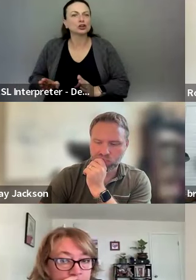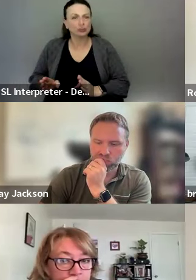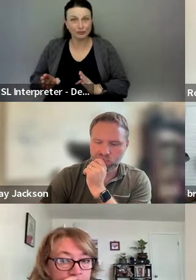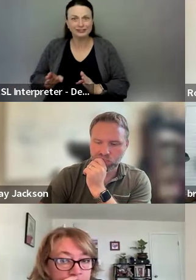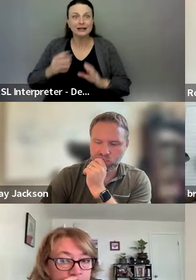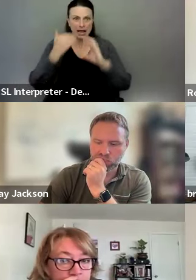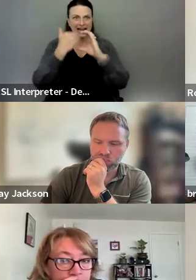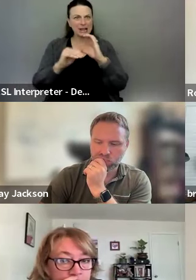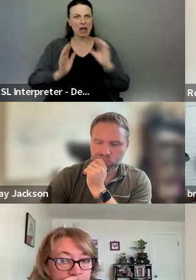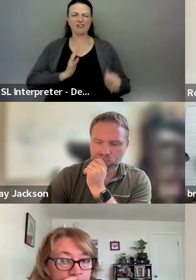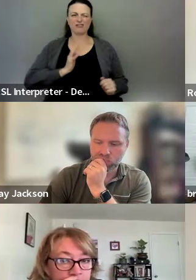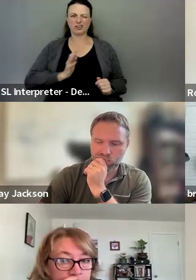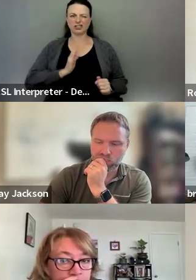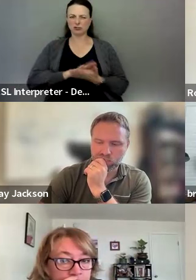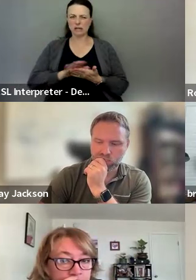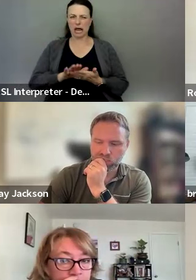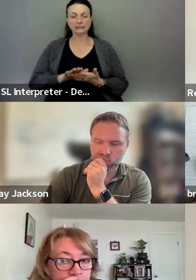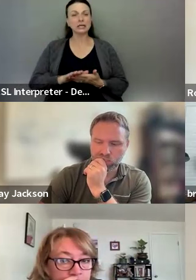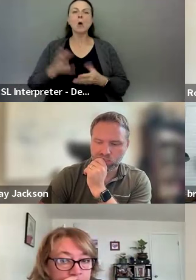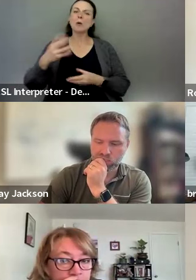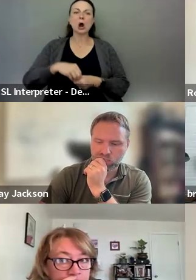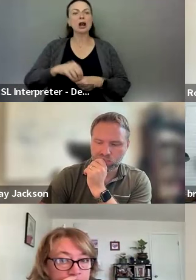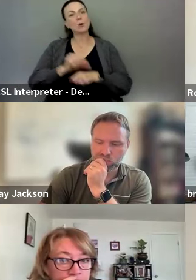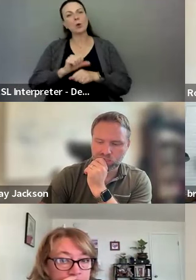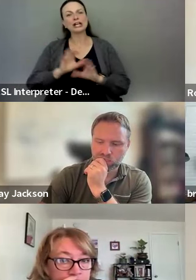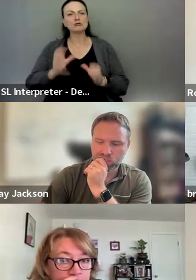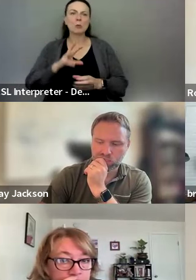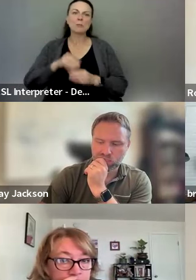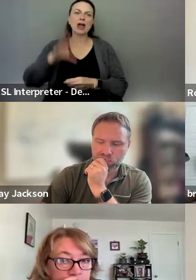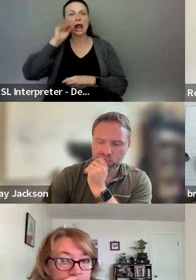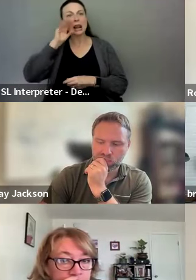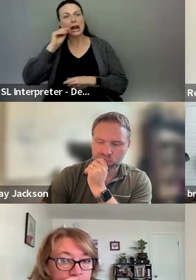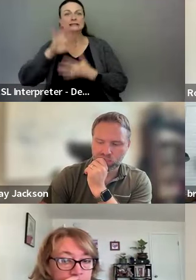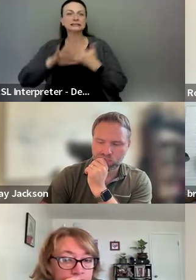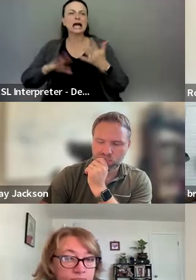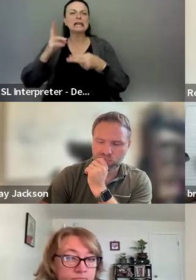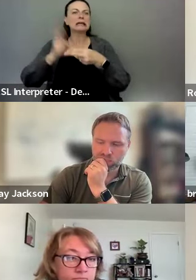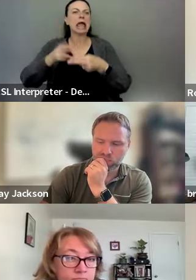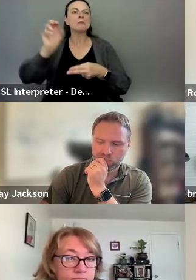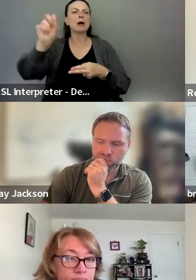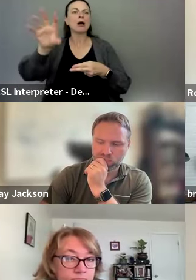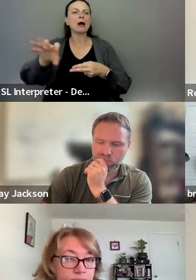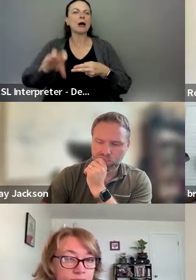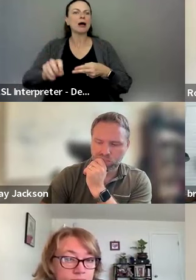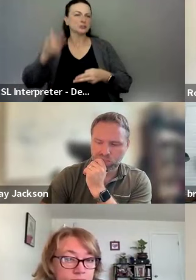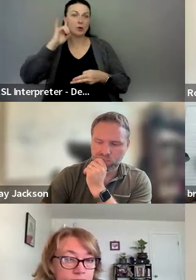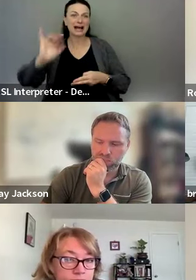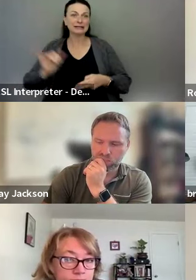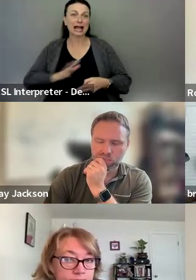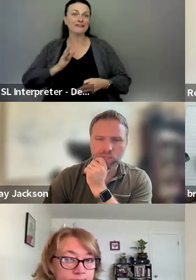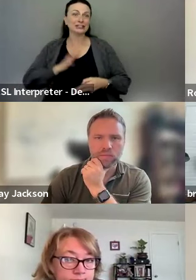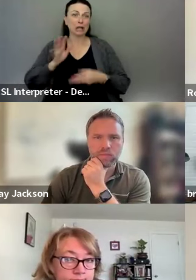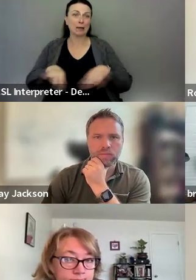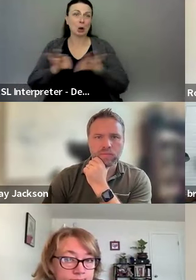saying, like, make it a little official. If you're part of a working group, part of the Linux Foundation, like, we name drop a little bit so it sounds important as